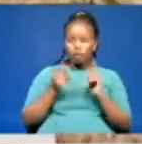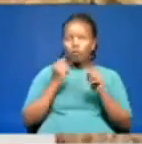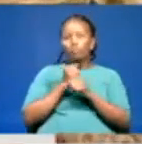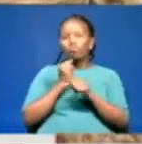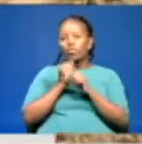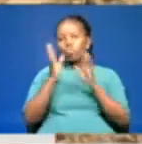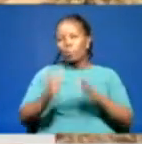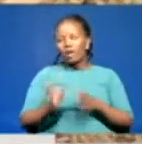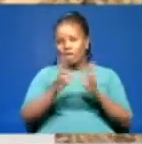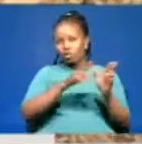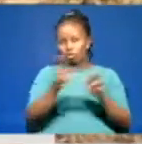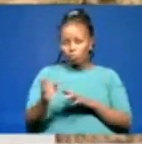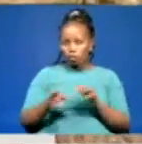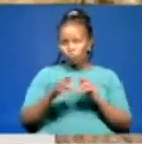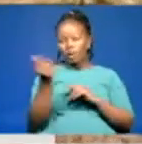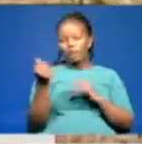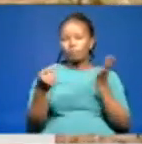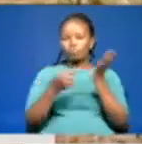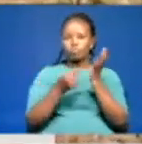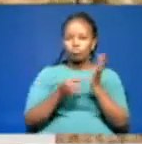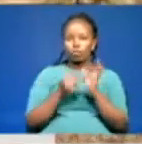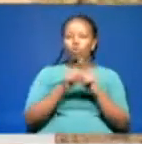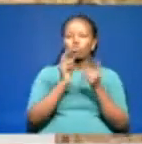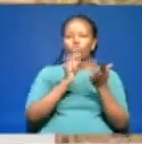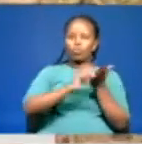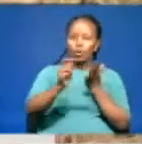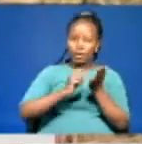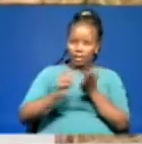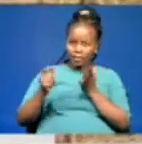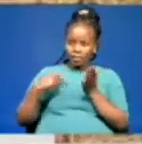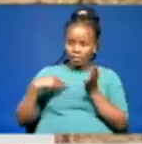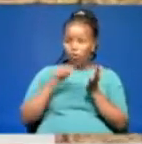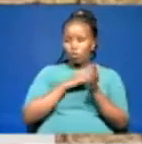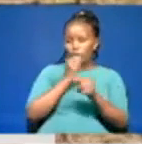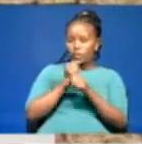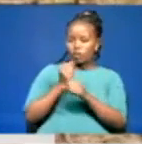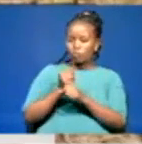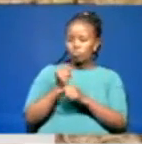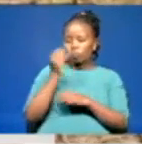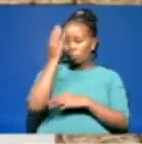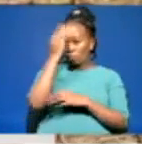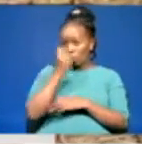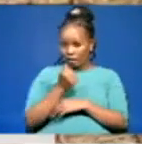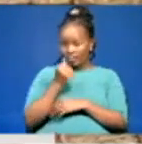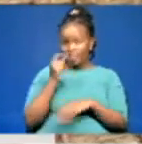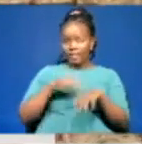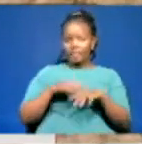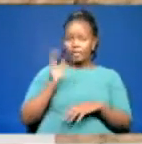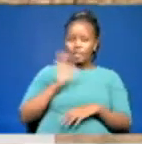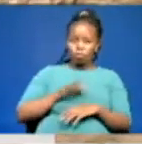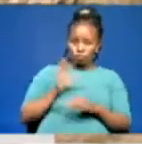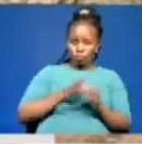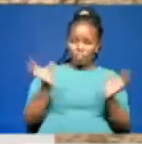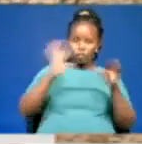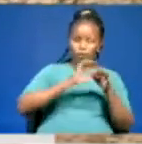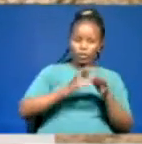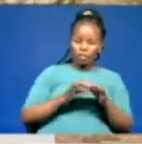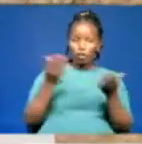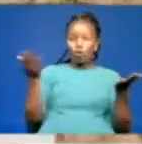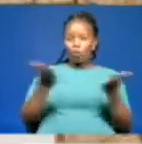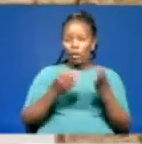technical team to the clerks of work. And why we do this is because when we have a team of women sitting in the table that make key decisions